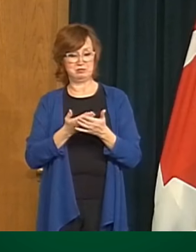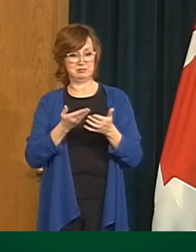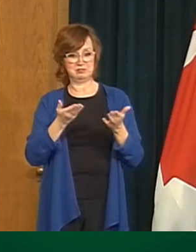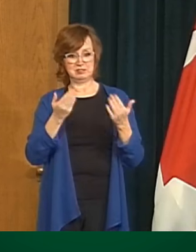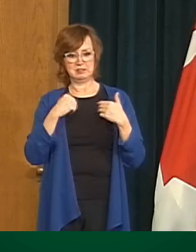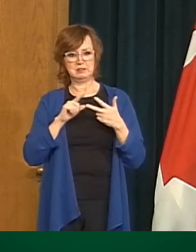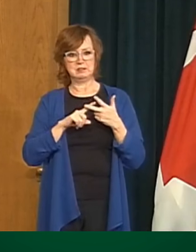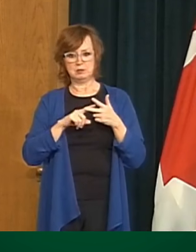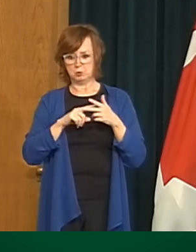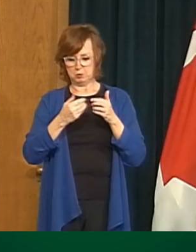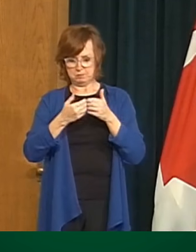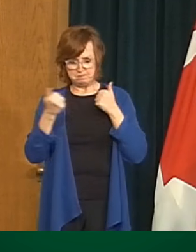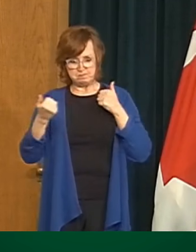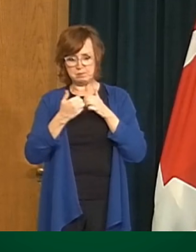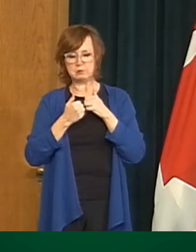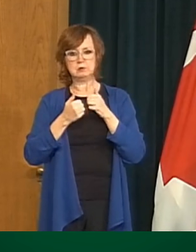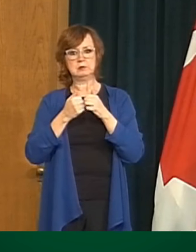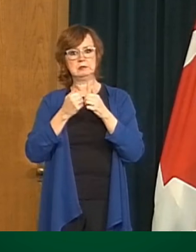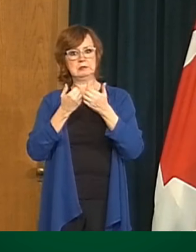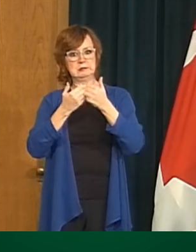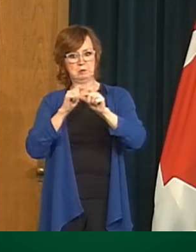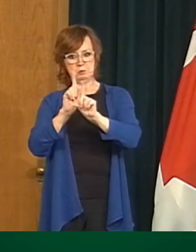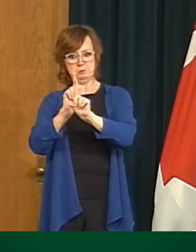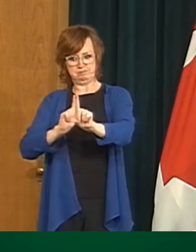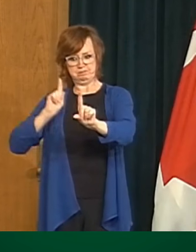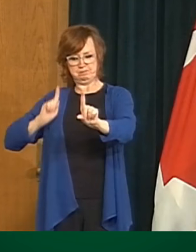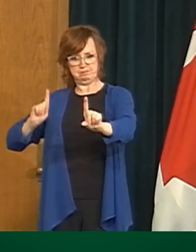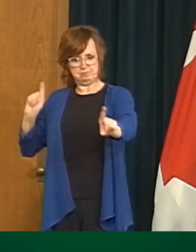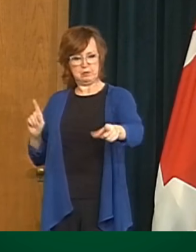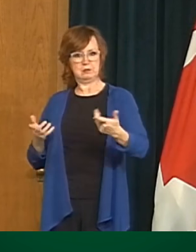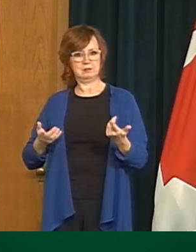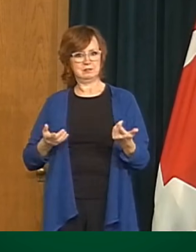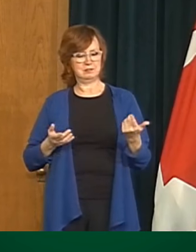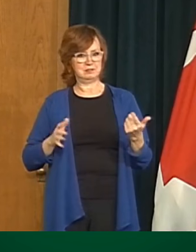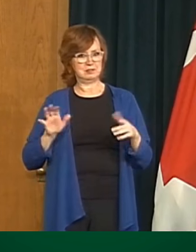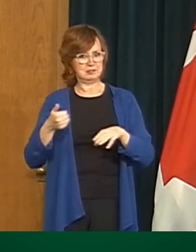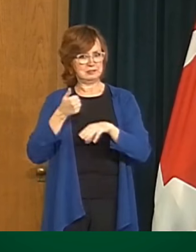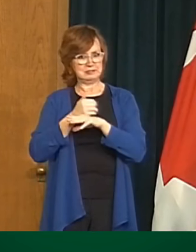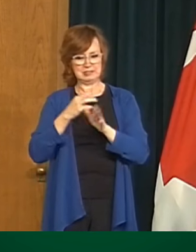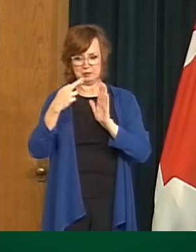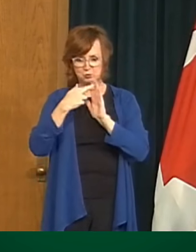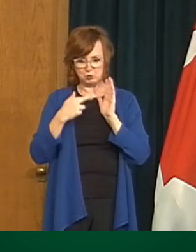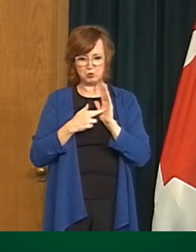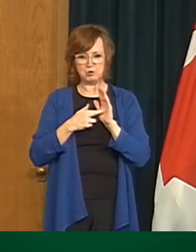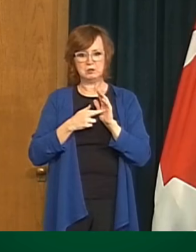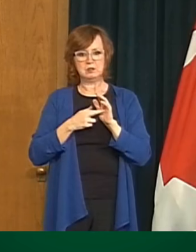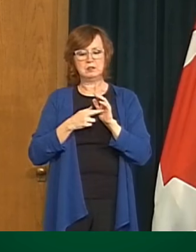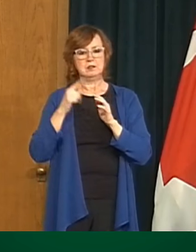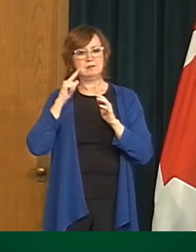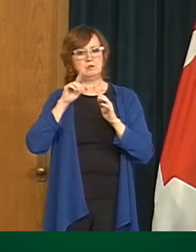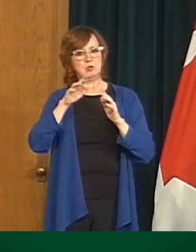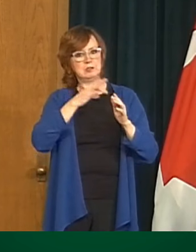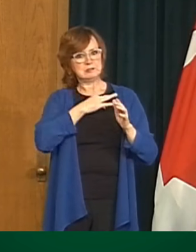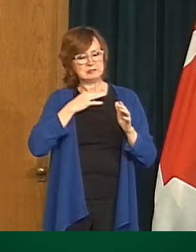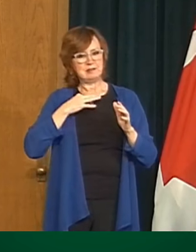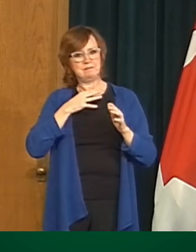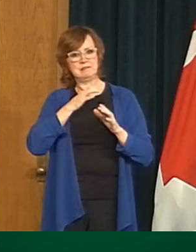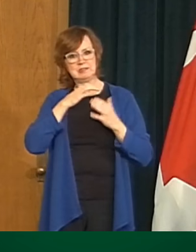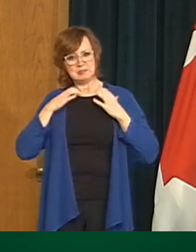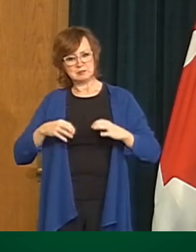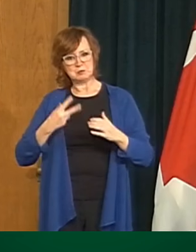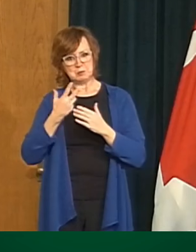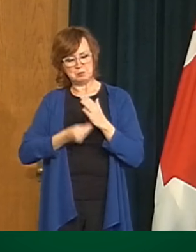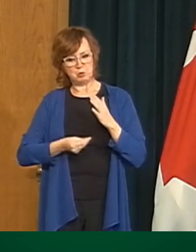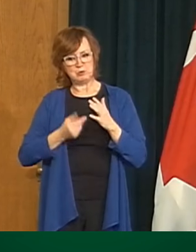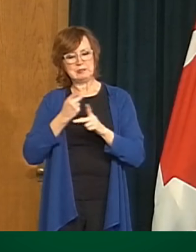mandating physical distancing and putting in place parameters so that their employees and their customers are safe. I know that